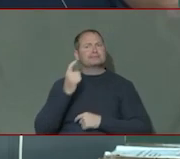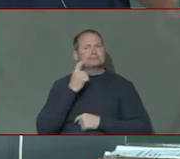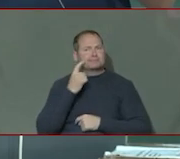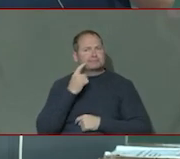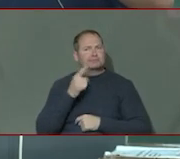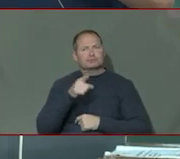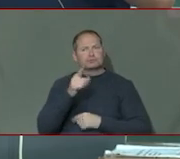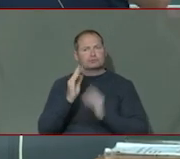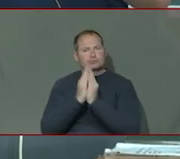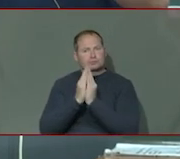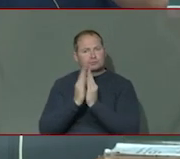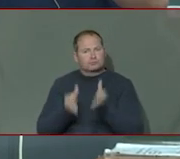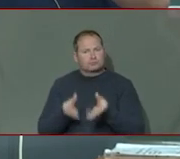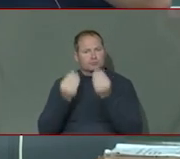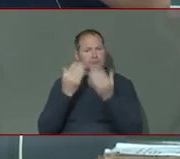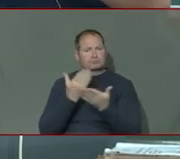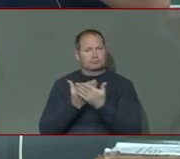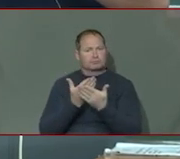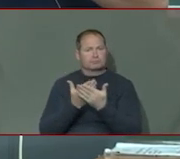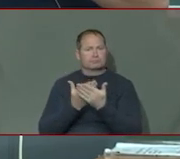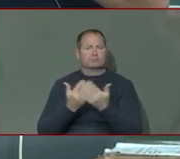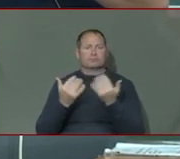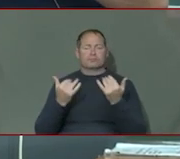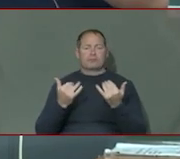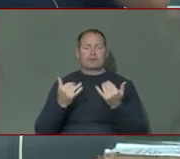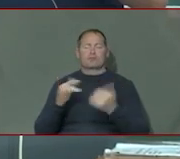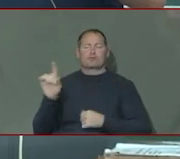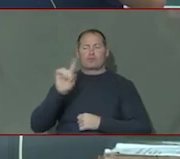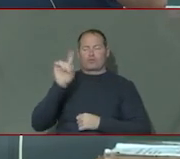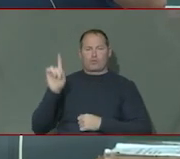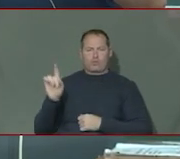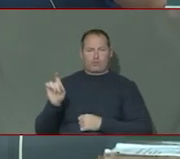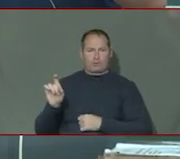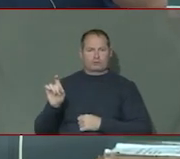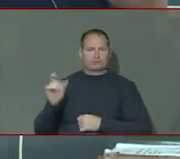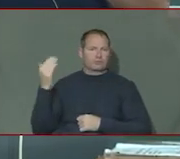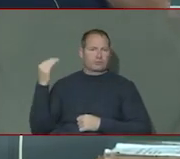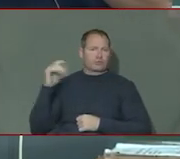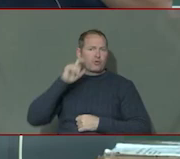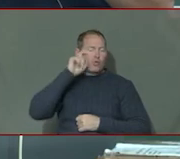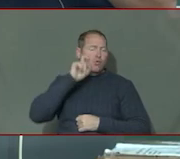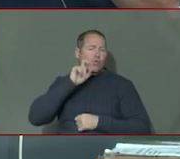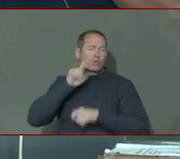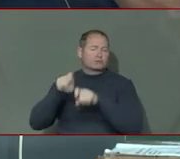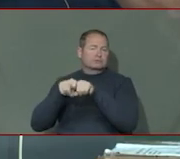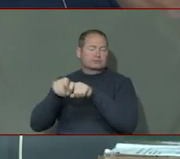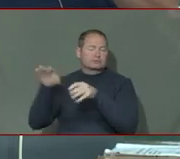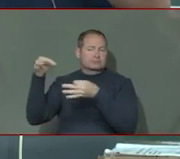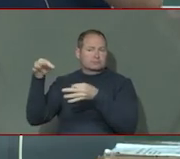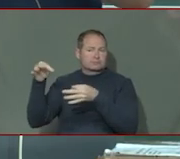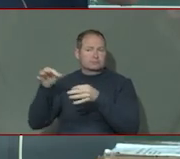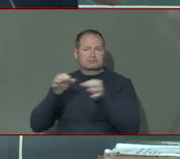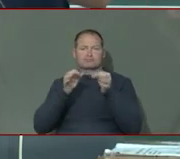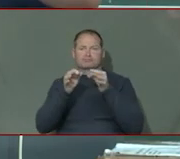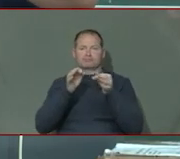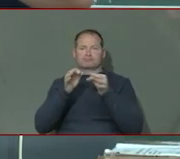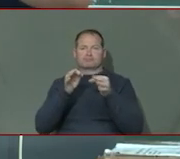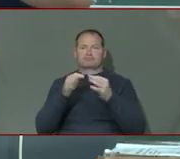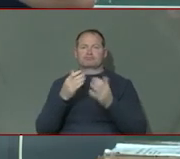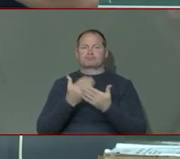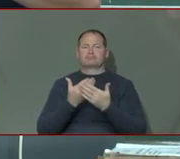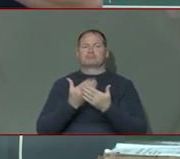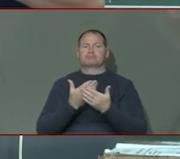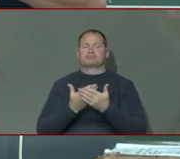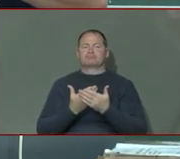want to engage with a question paper or former questions from past papers that you can see what it's all about. But before we go